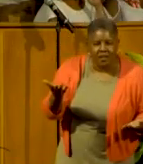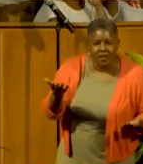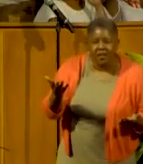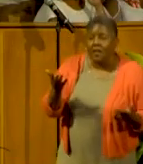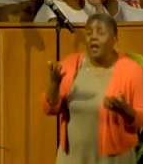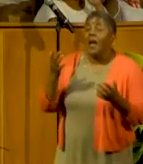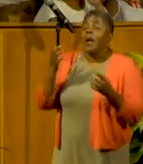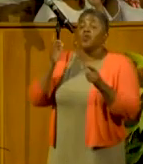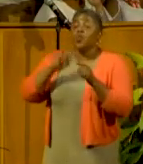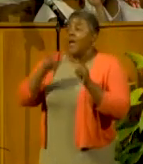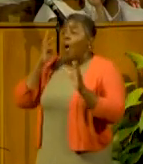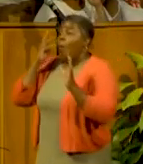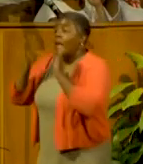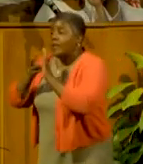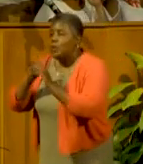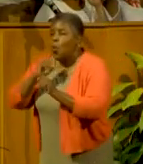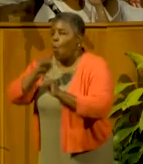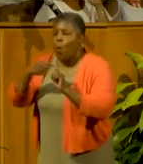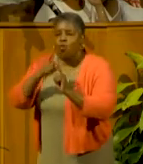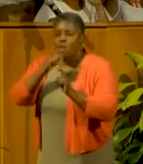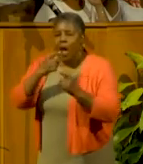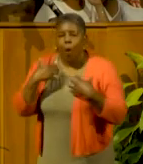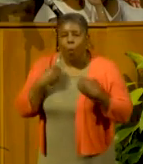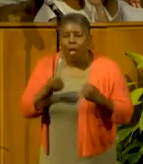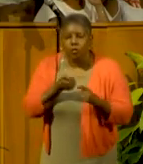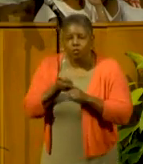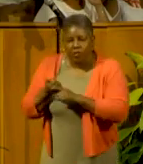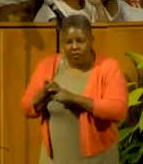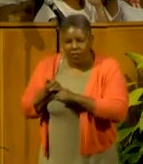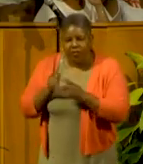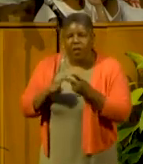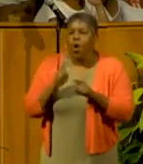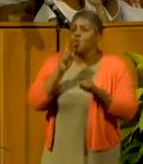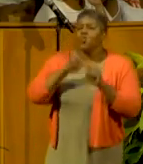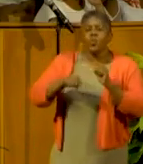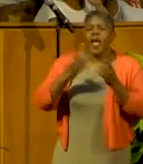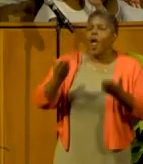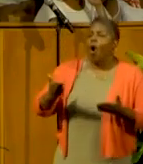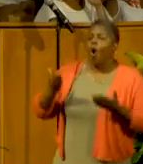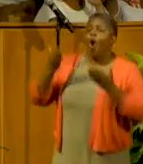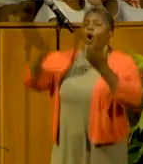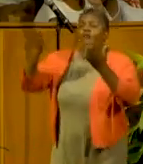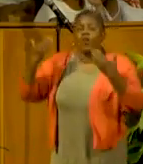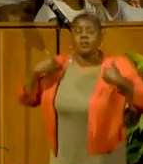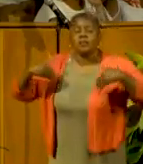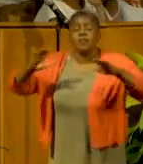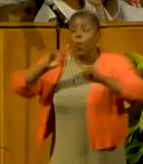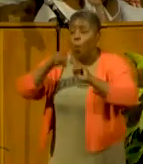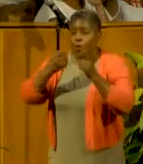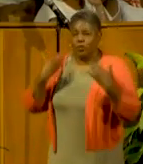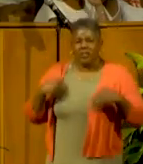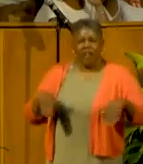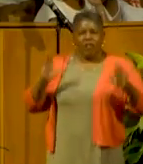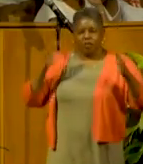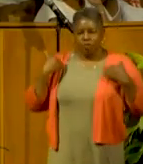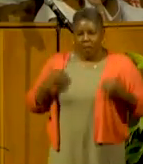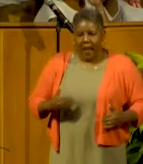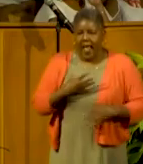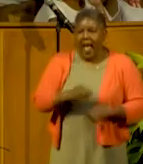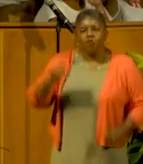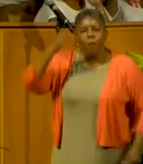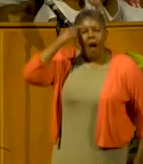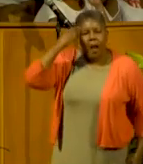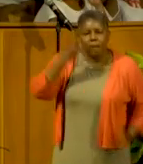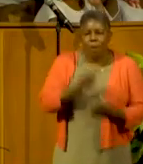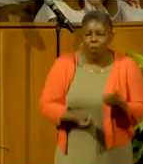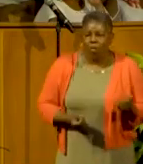You can't witness when you're not well. You cannot offer a sacrifice when you sacrificed your body and your